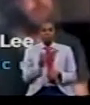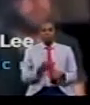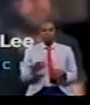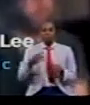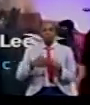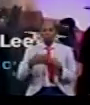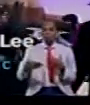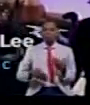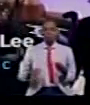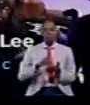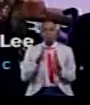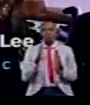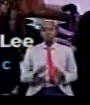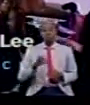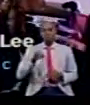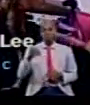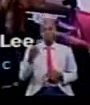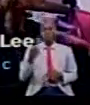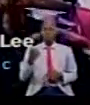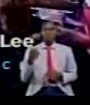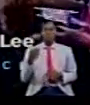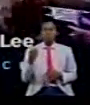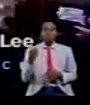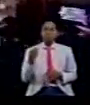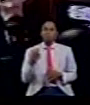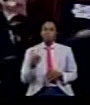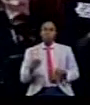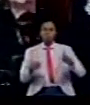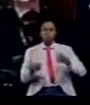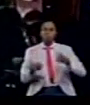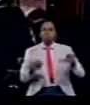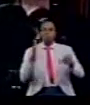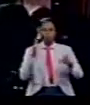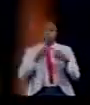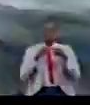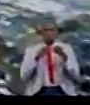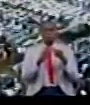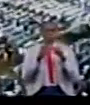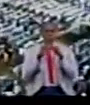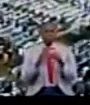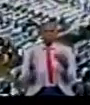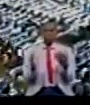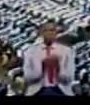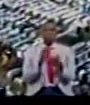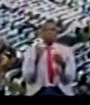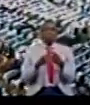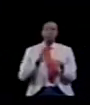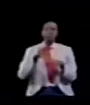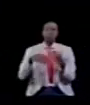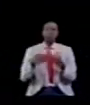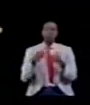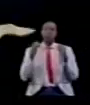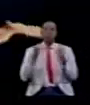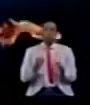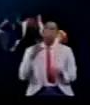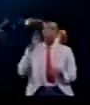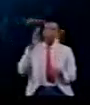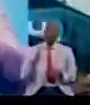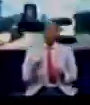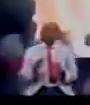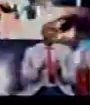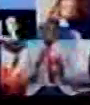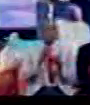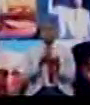have to manage. I said, how many are you in your family? She said, there are six. That I said, why are you up to now? You have